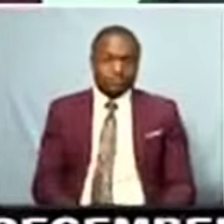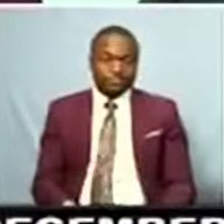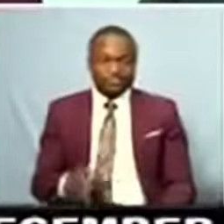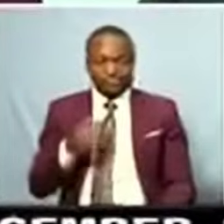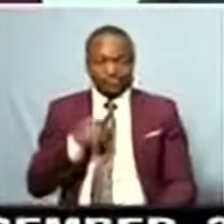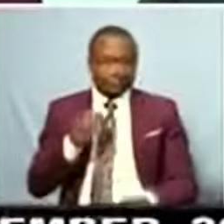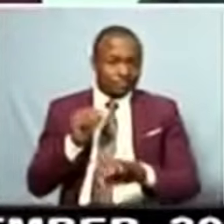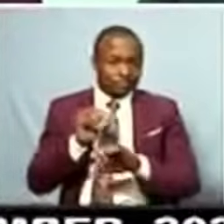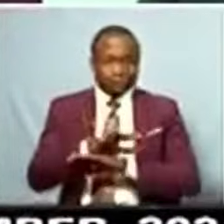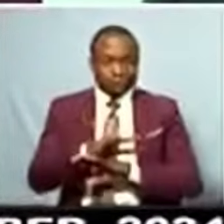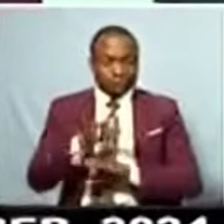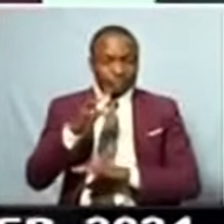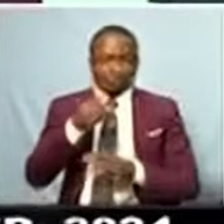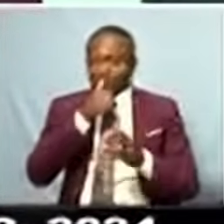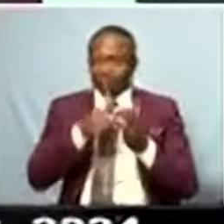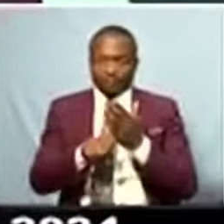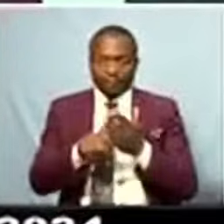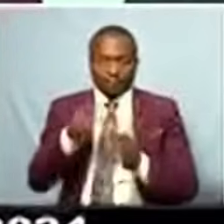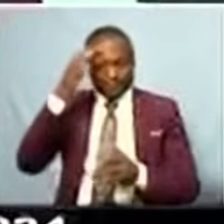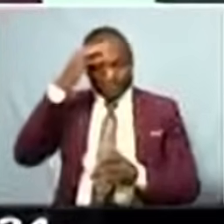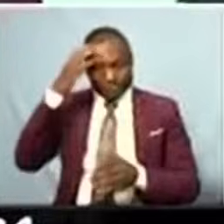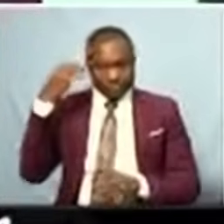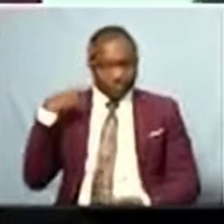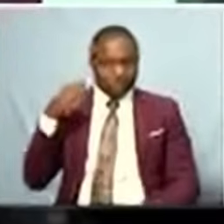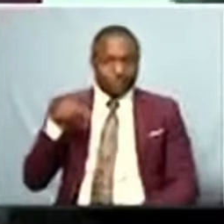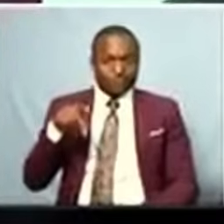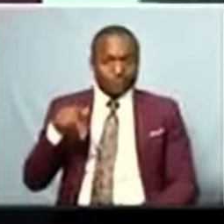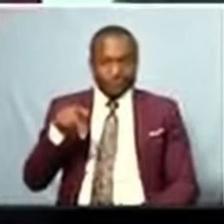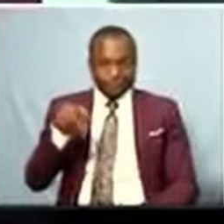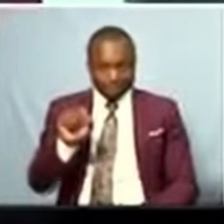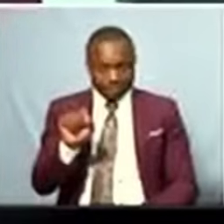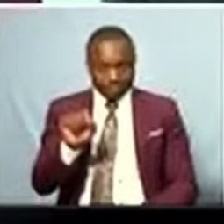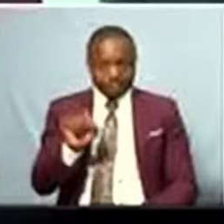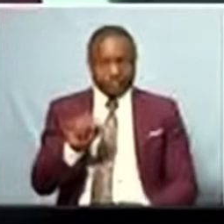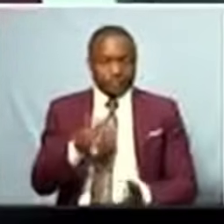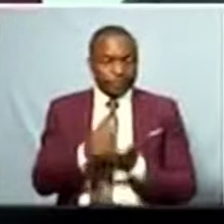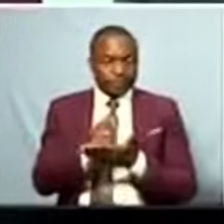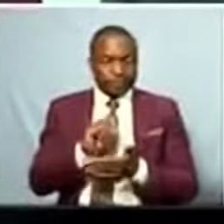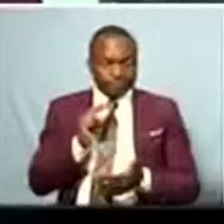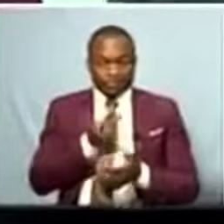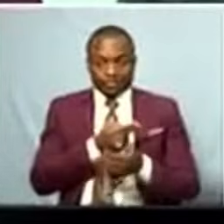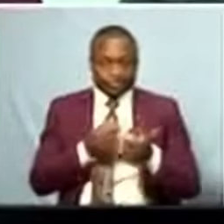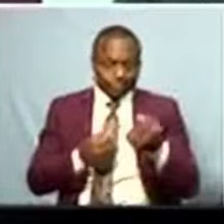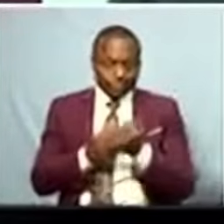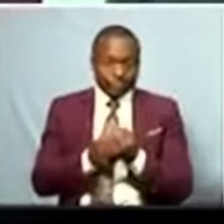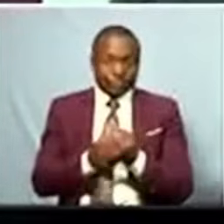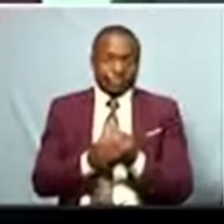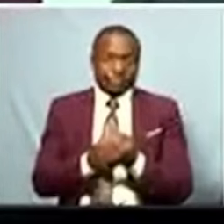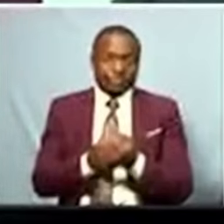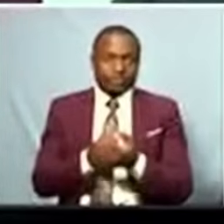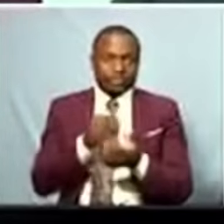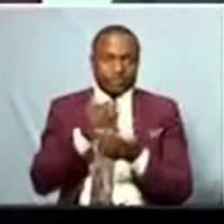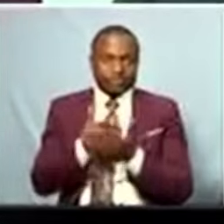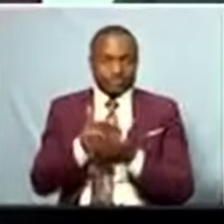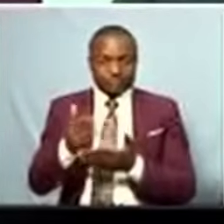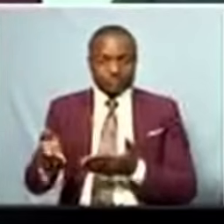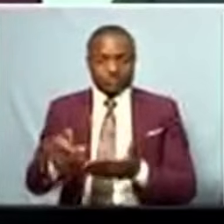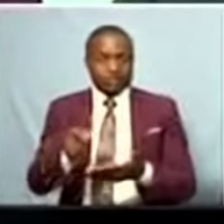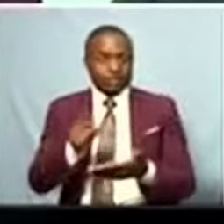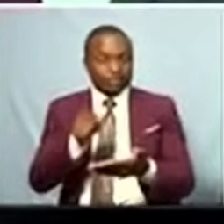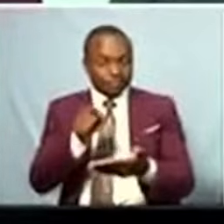the office of the PS to help us fund this, the procurement of